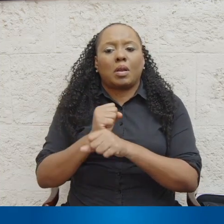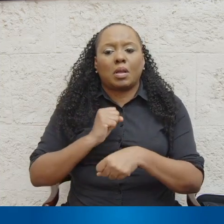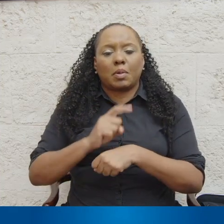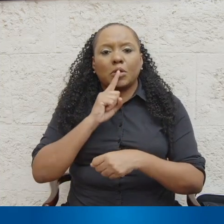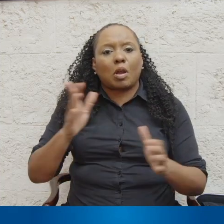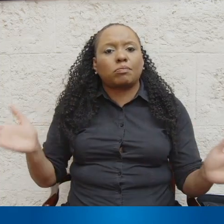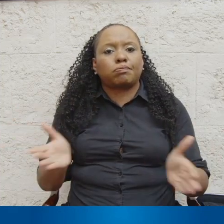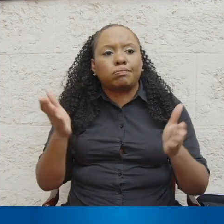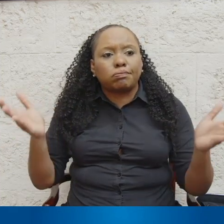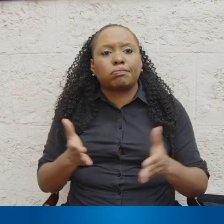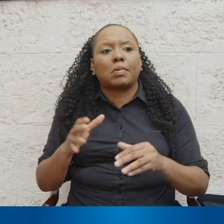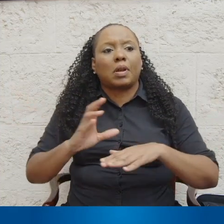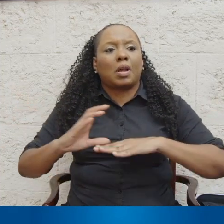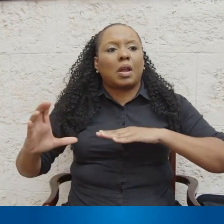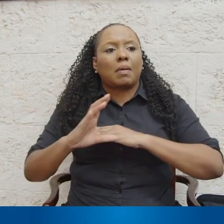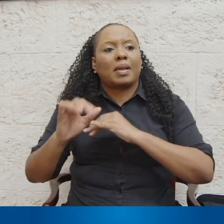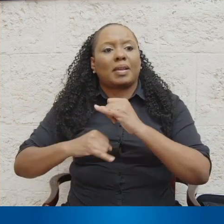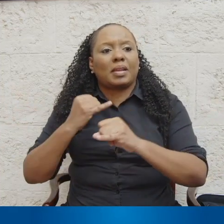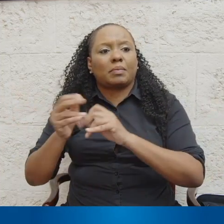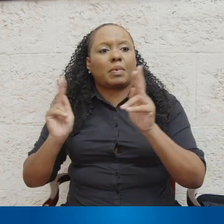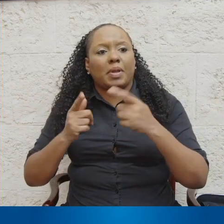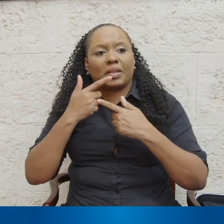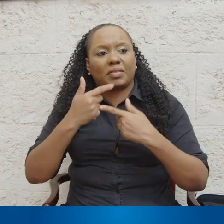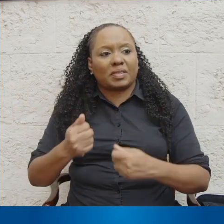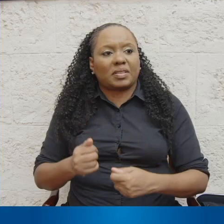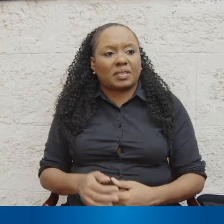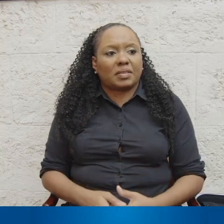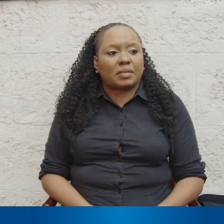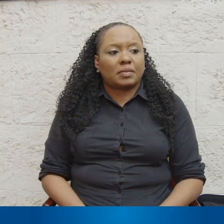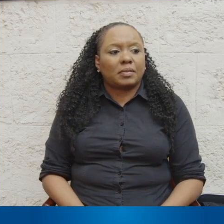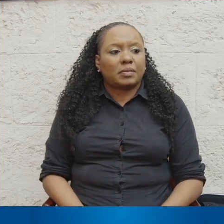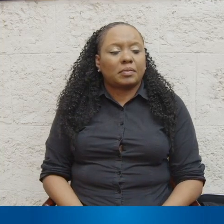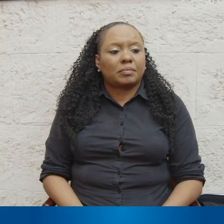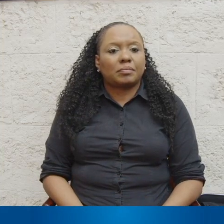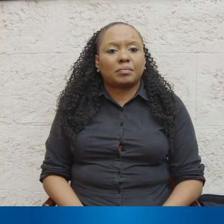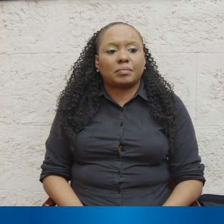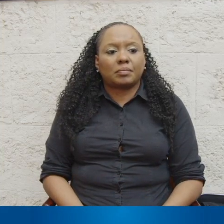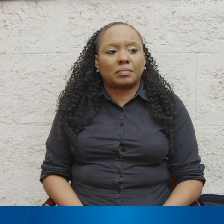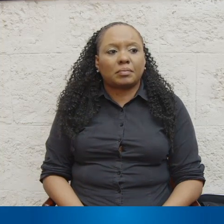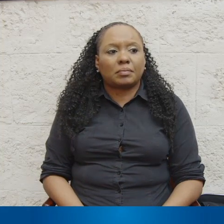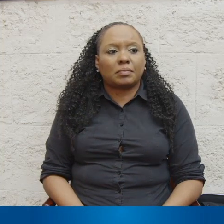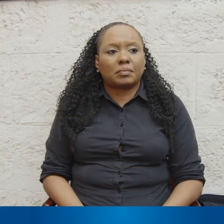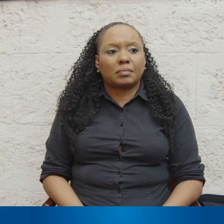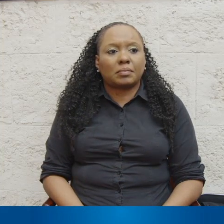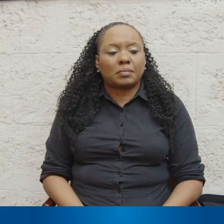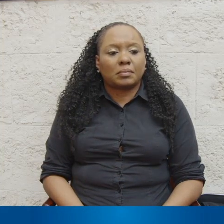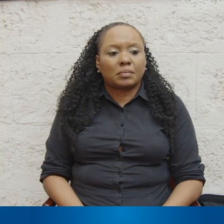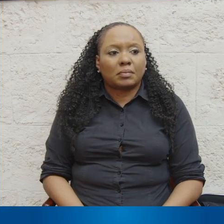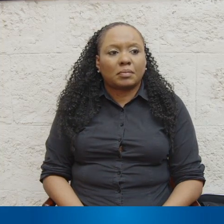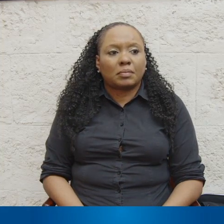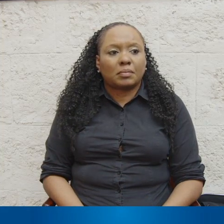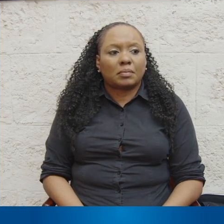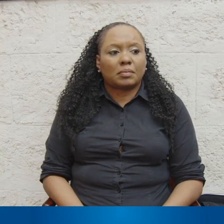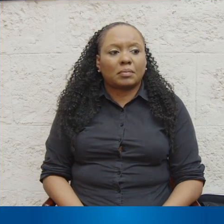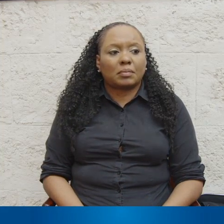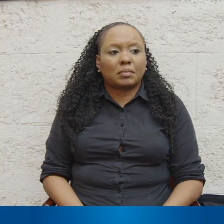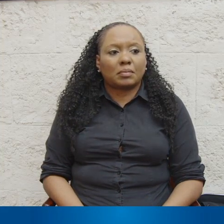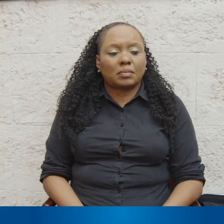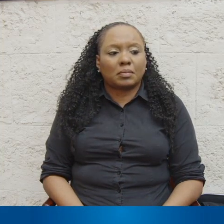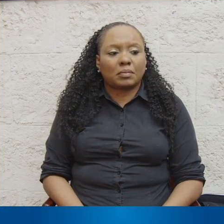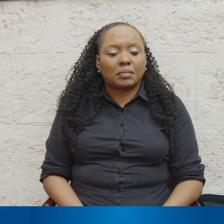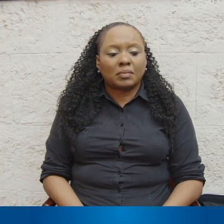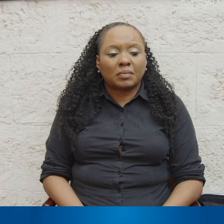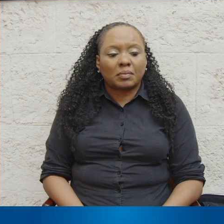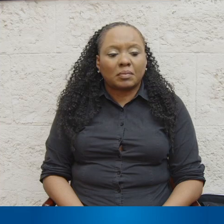regional and international demand for the festival. Okay, final question from me, if I may. They're slightly off topic, but still coloring within